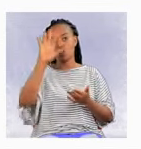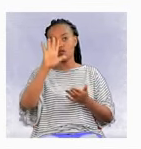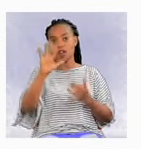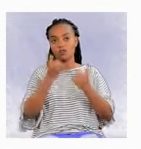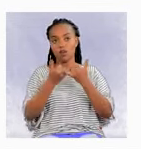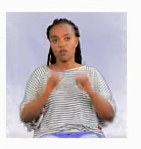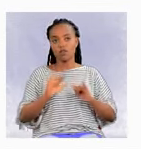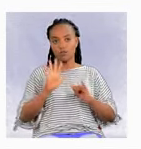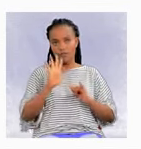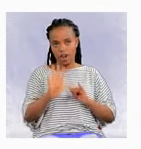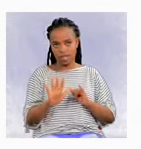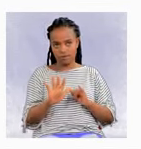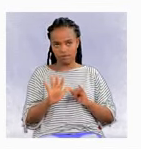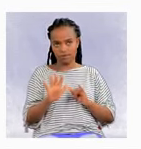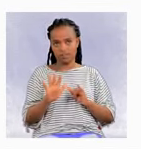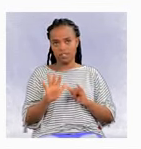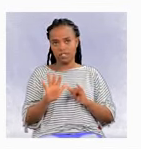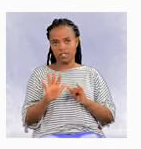over 5.